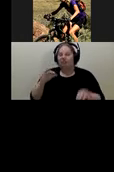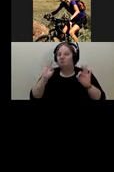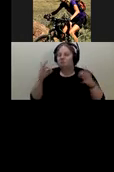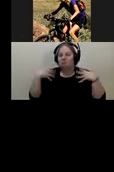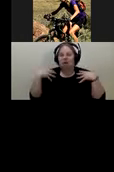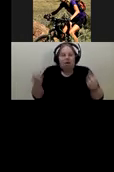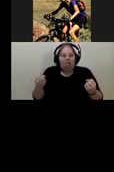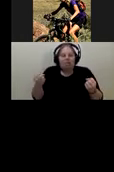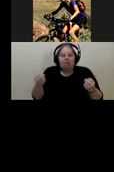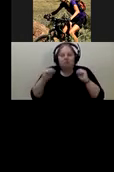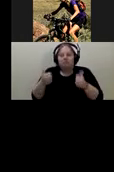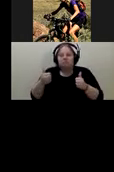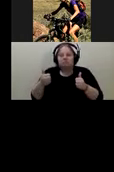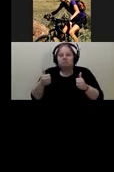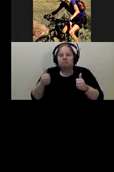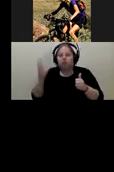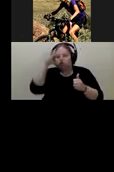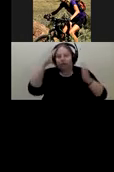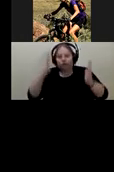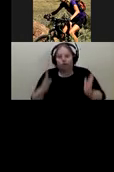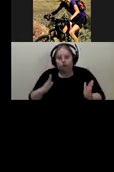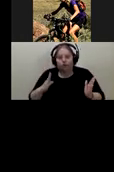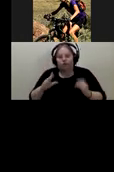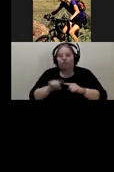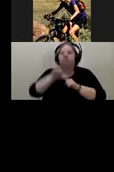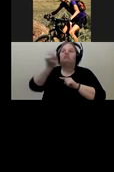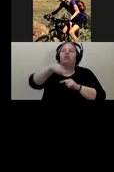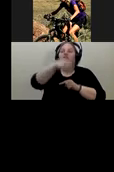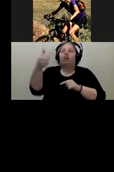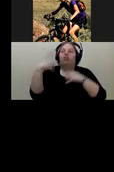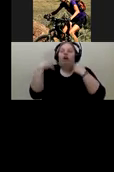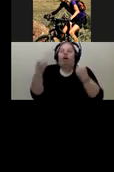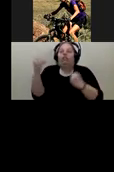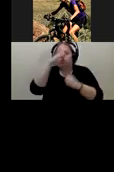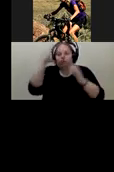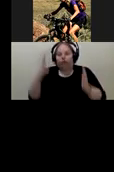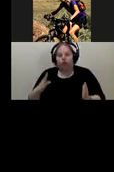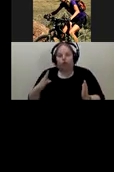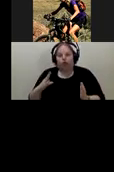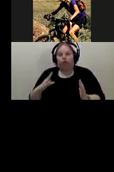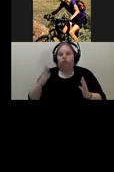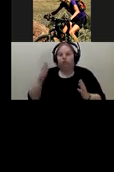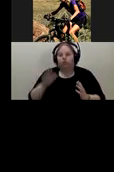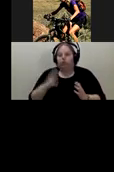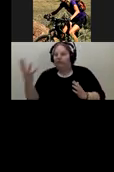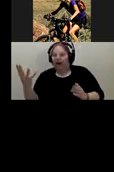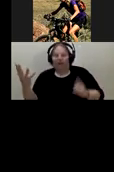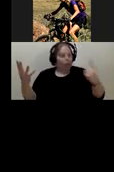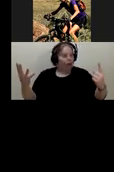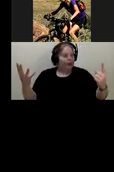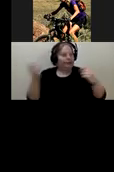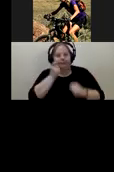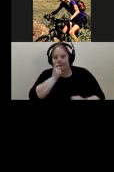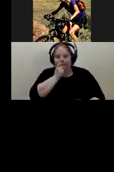healthy strangers and another perfectly healthy stranger off on this side. So it's five